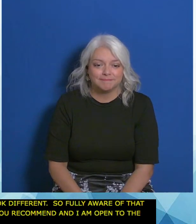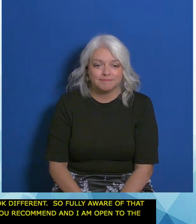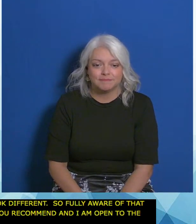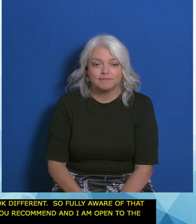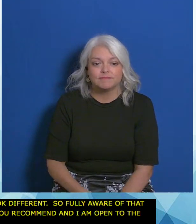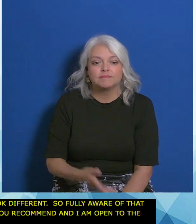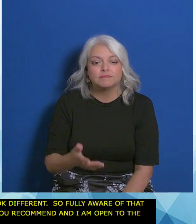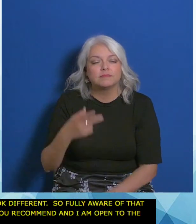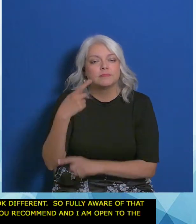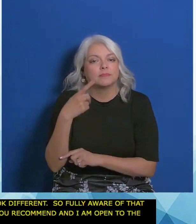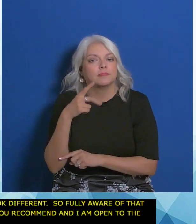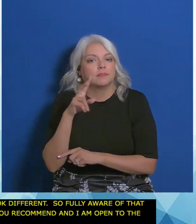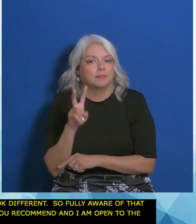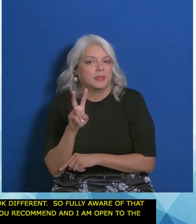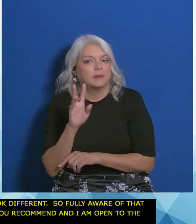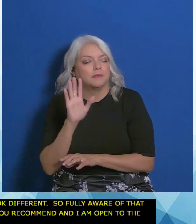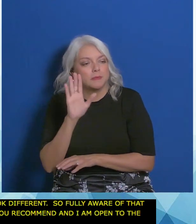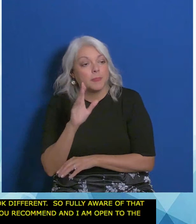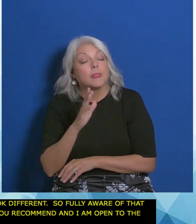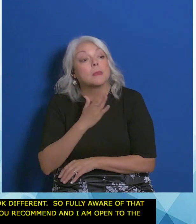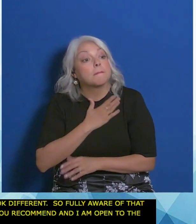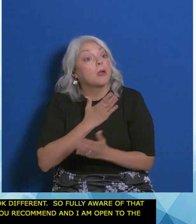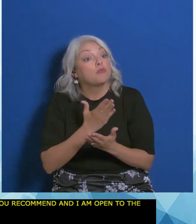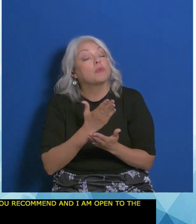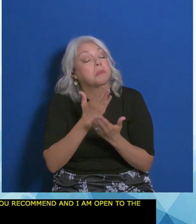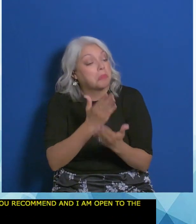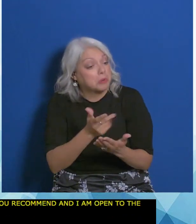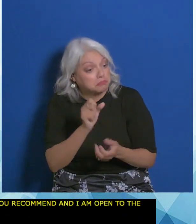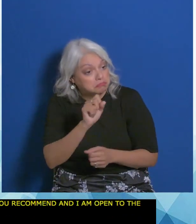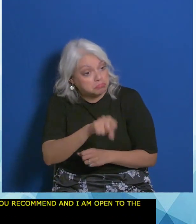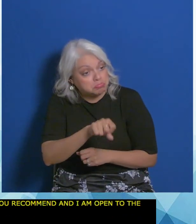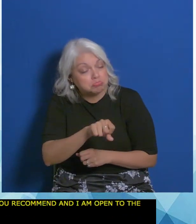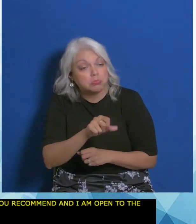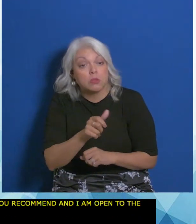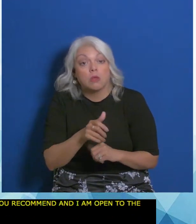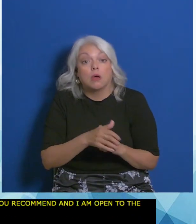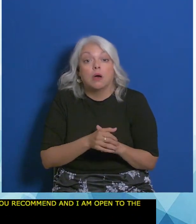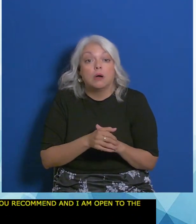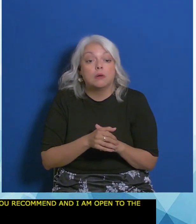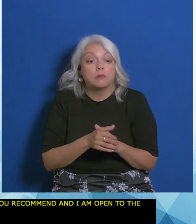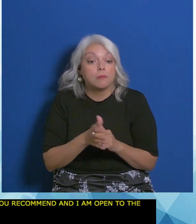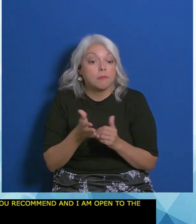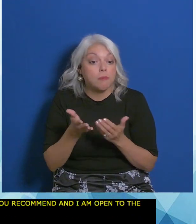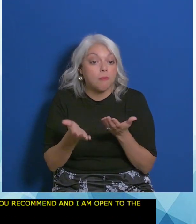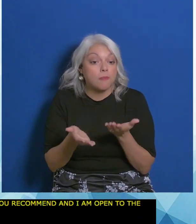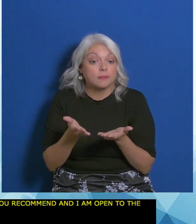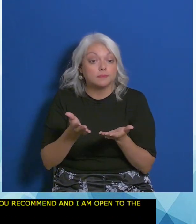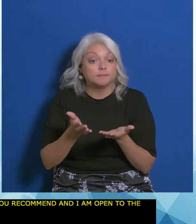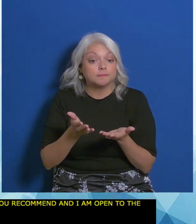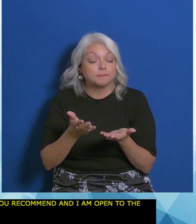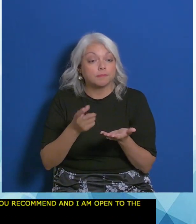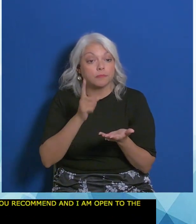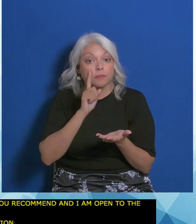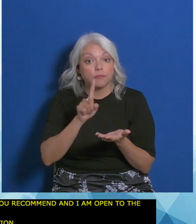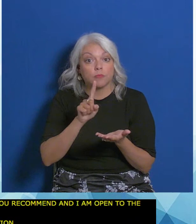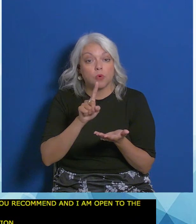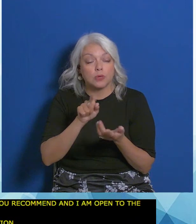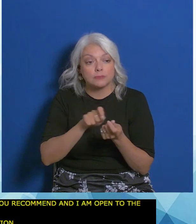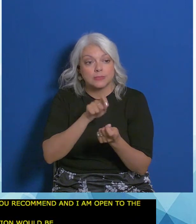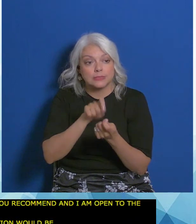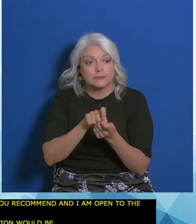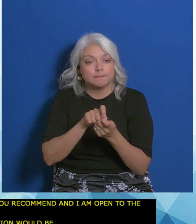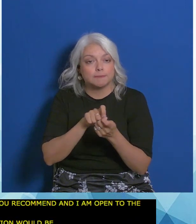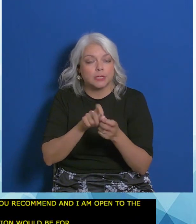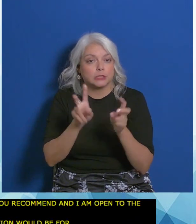Thank you. This is Board Member Jantz. And my recommendation would be perhaps for the specific subject